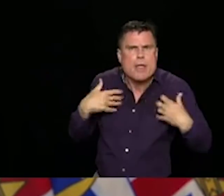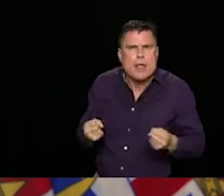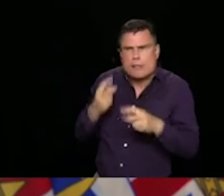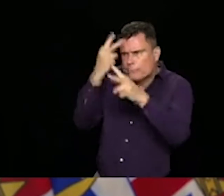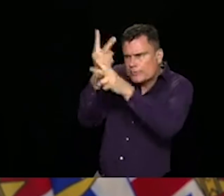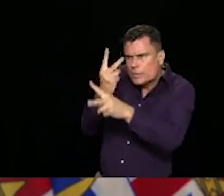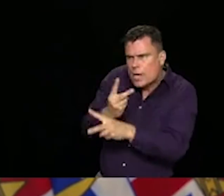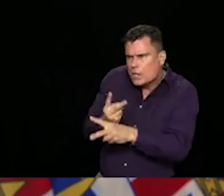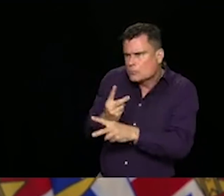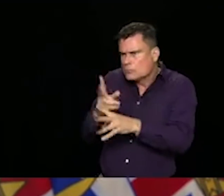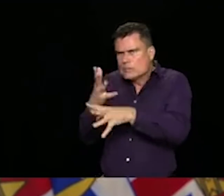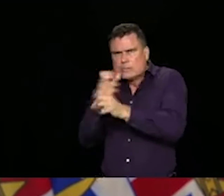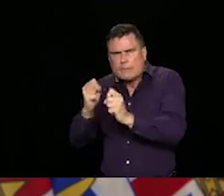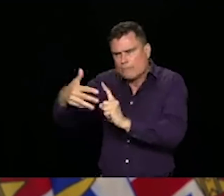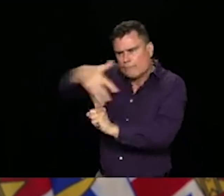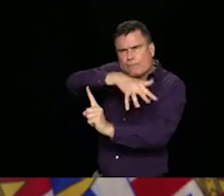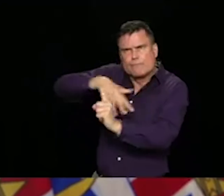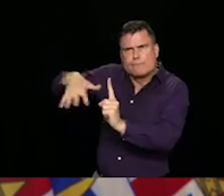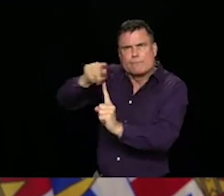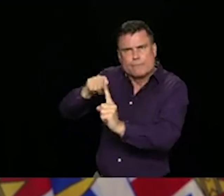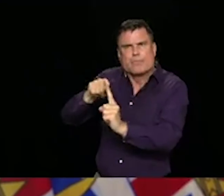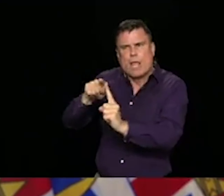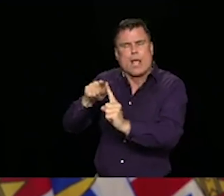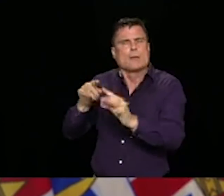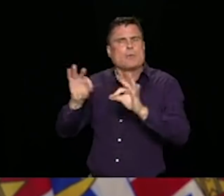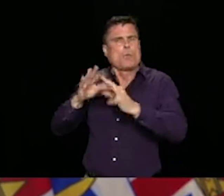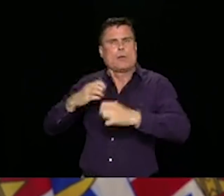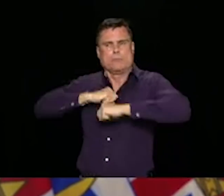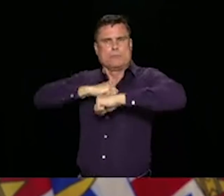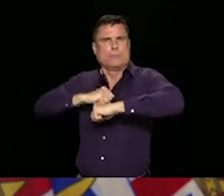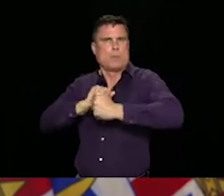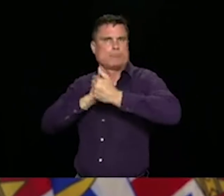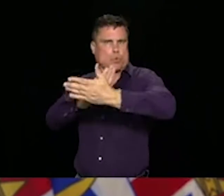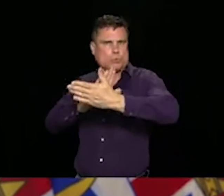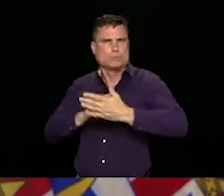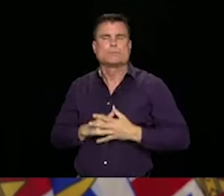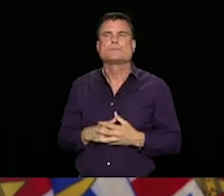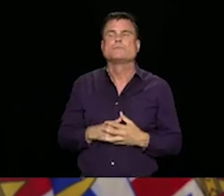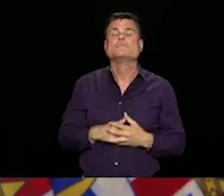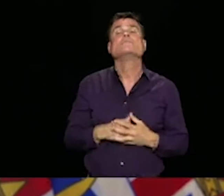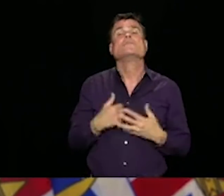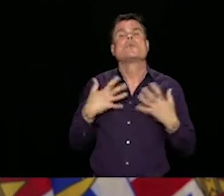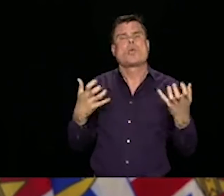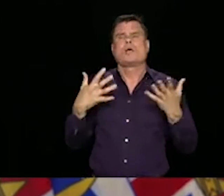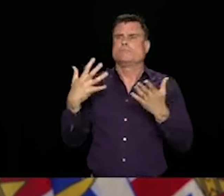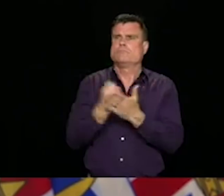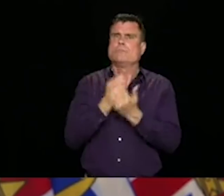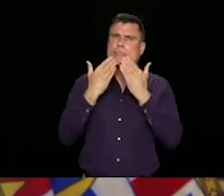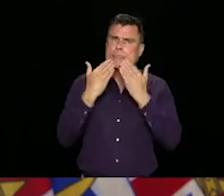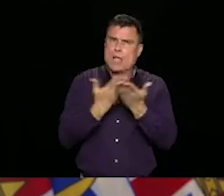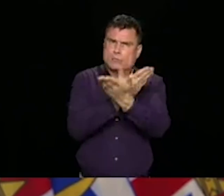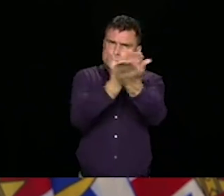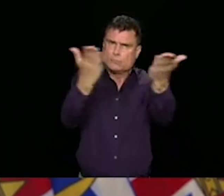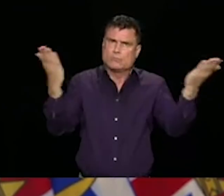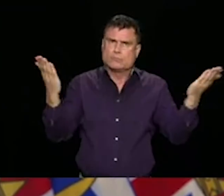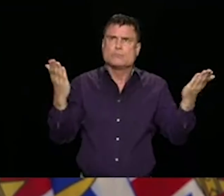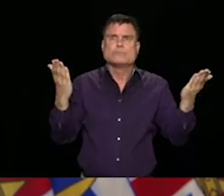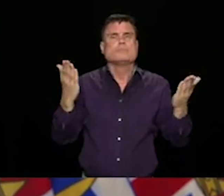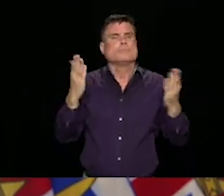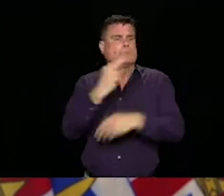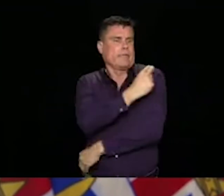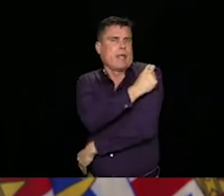them safe. And I want to say thank you to my paramedic friends and the paramedic family across this province for all of the work that you